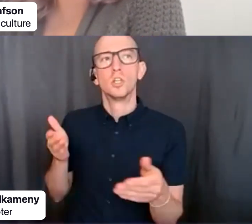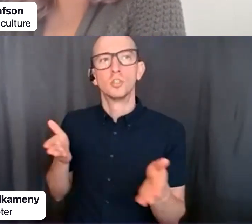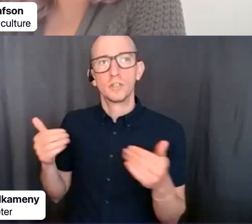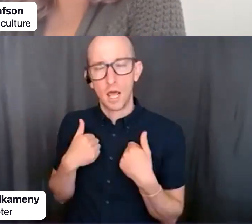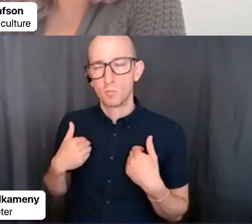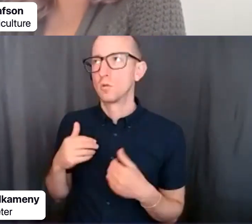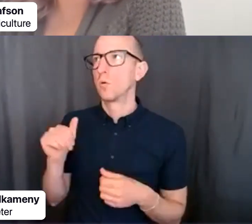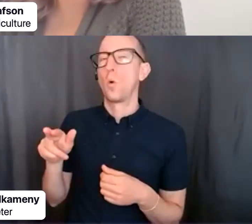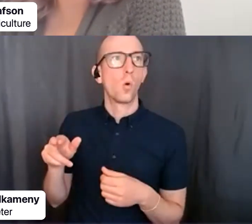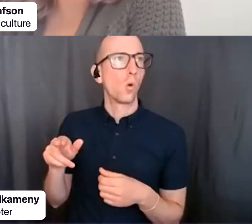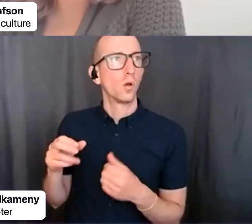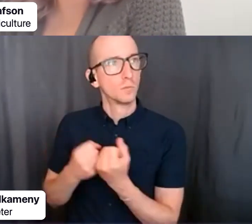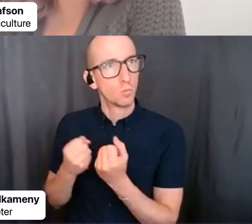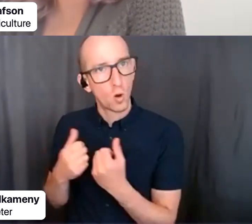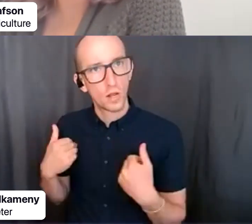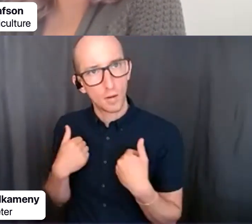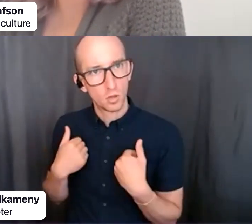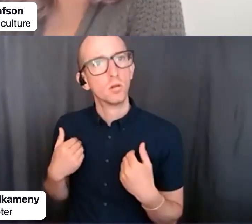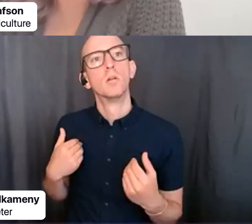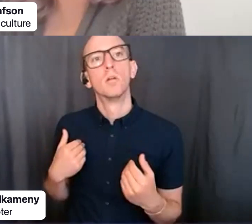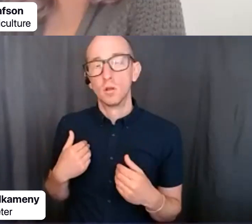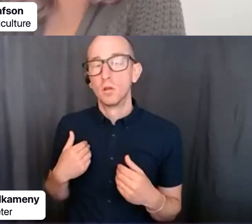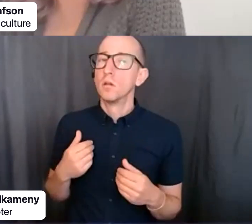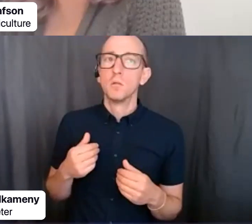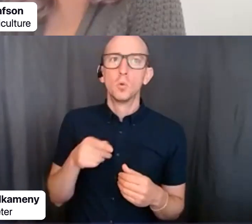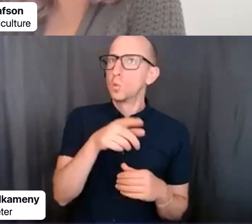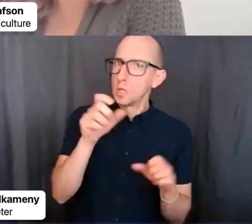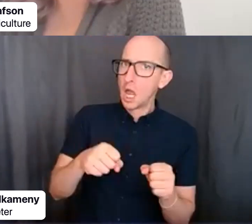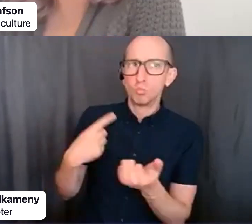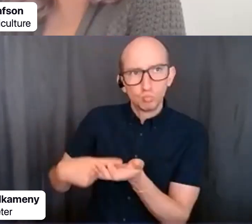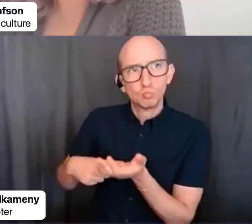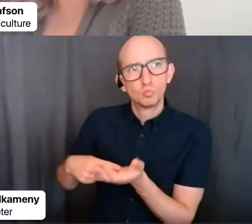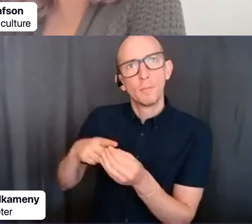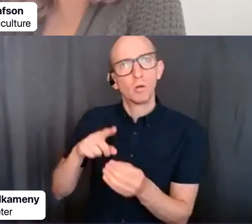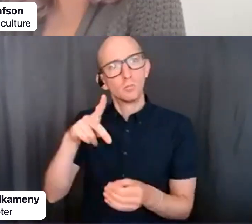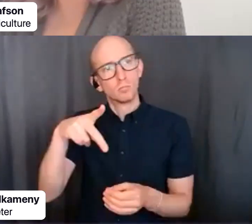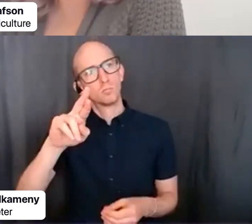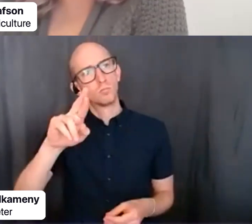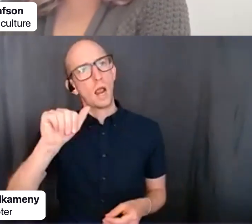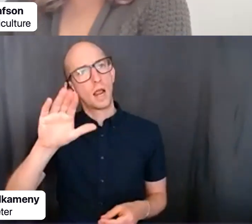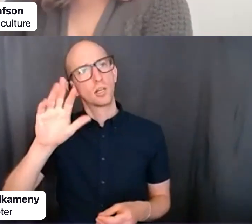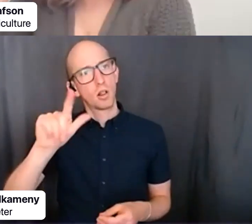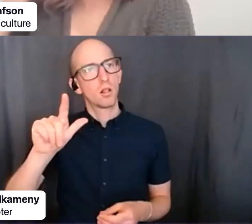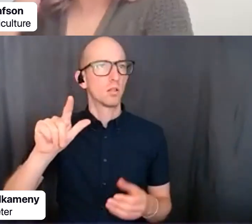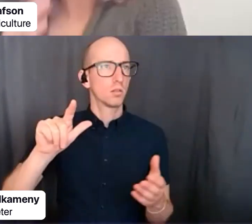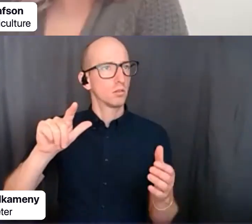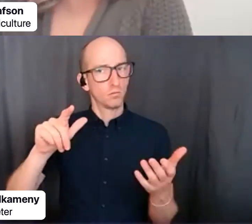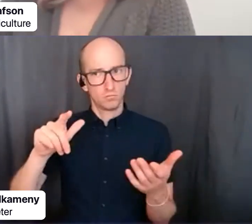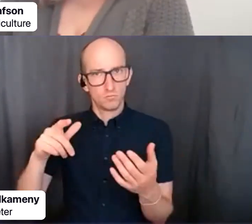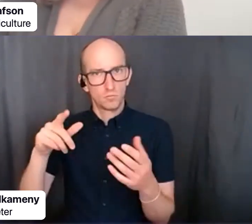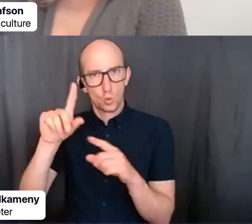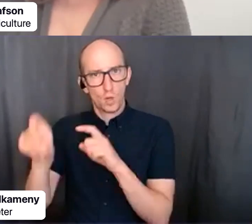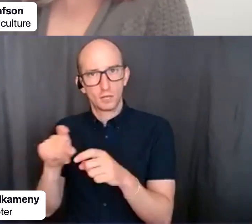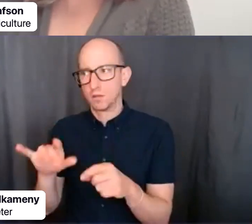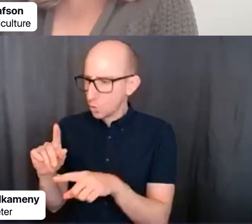having a discussion around practicalities like, where is this dog going to sleep?